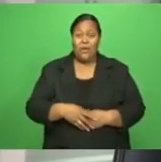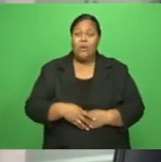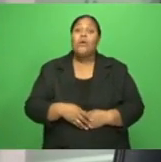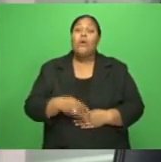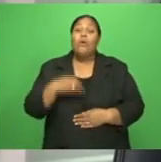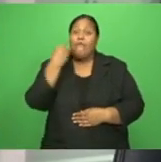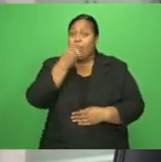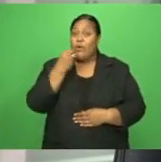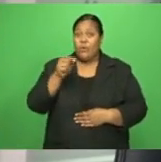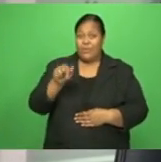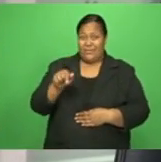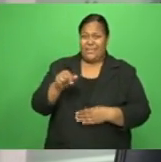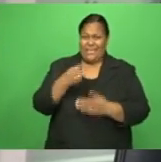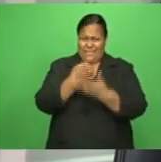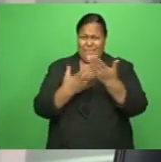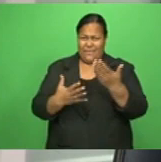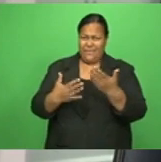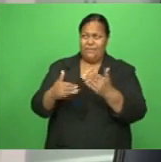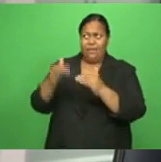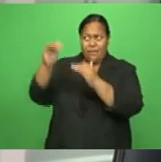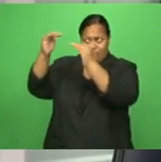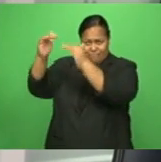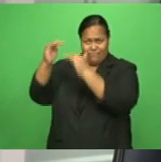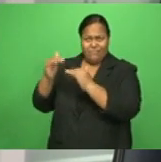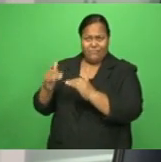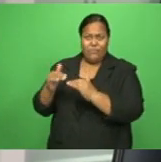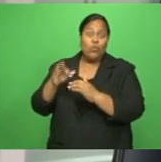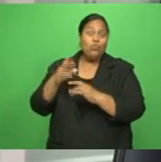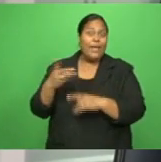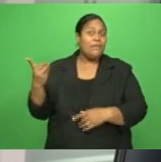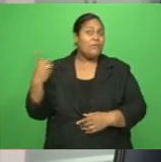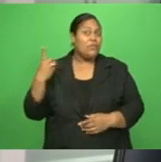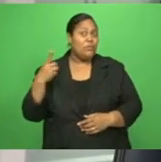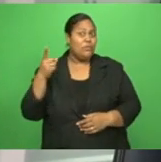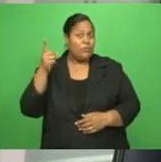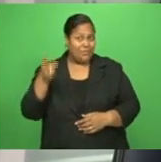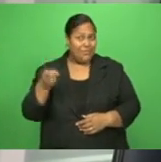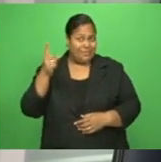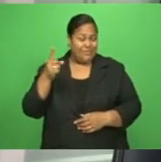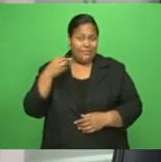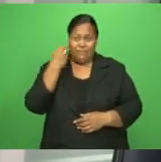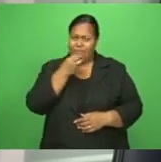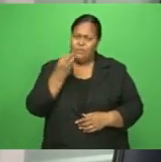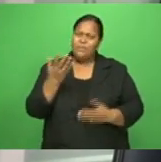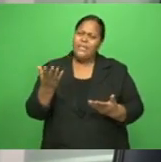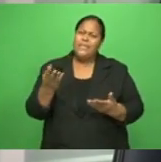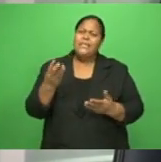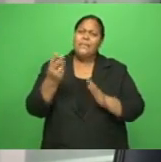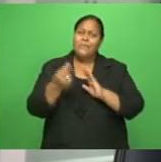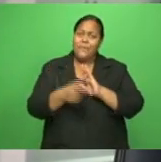reach the expiry dates, instead of disposing these items,